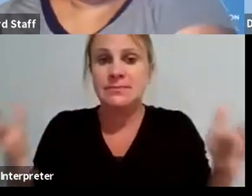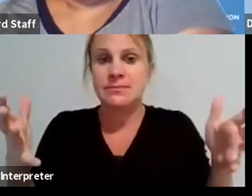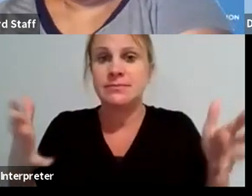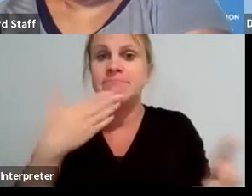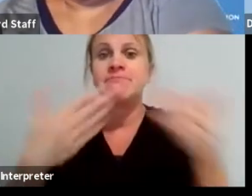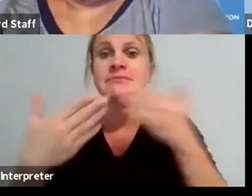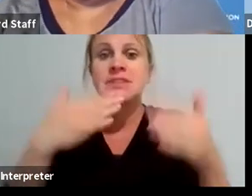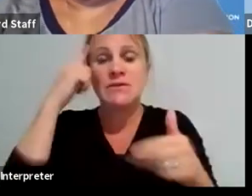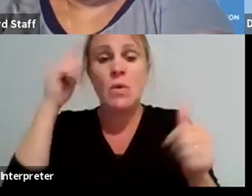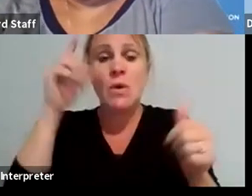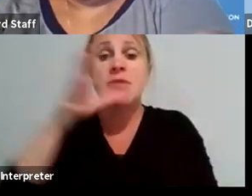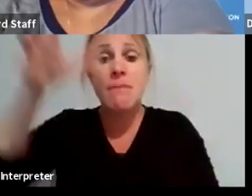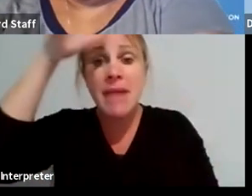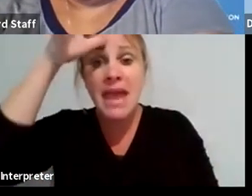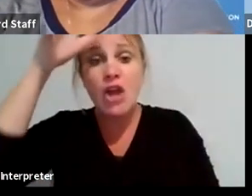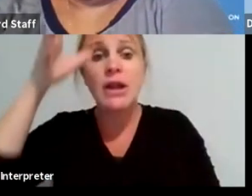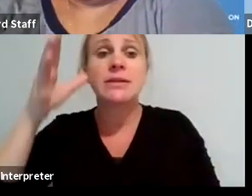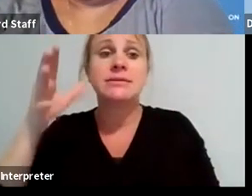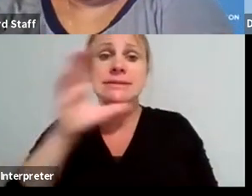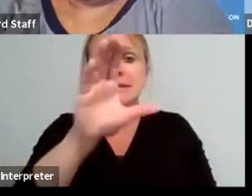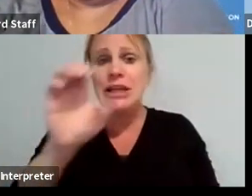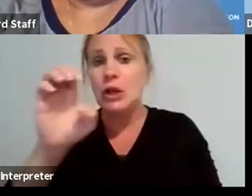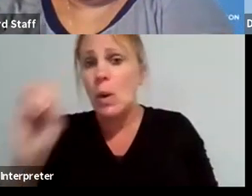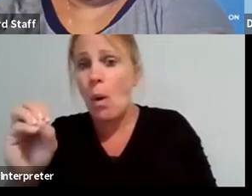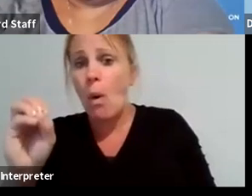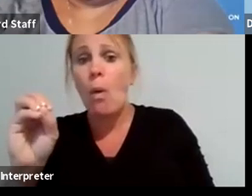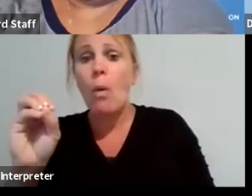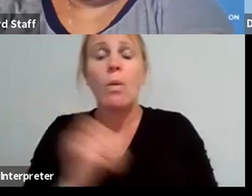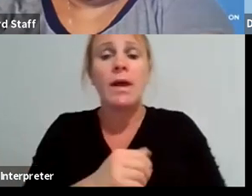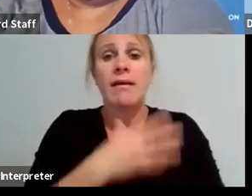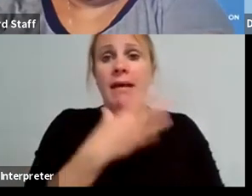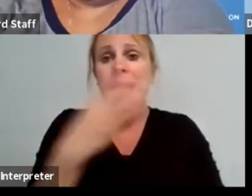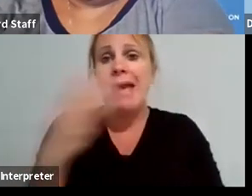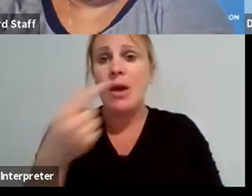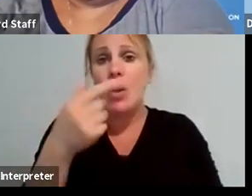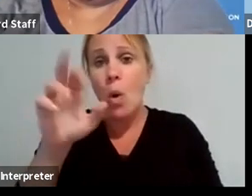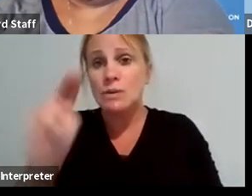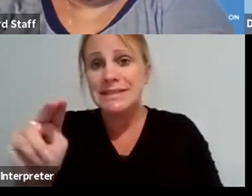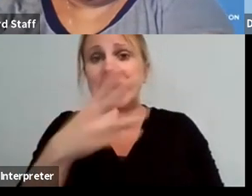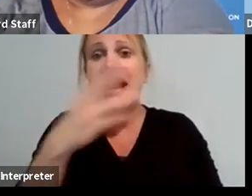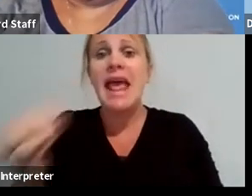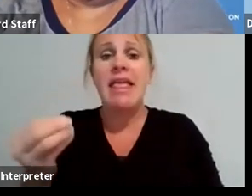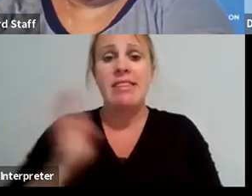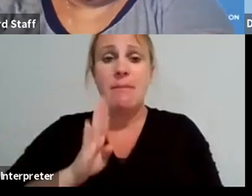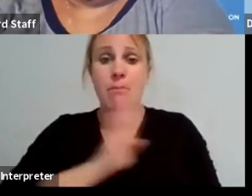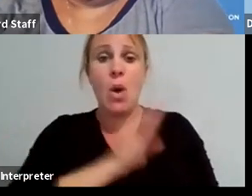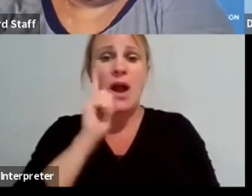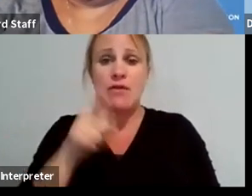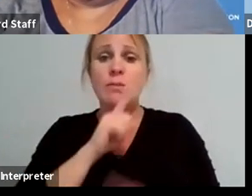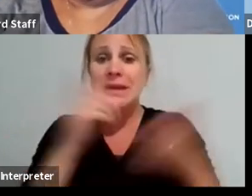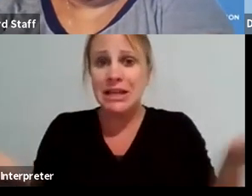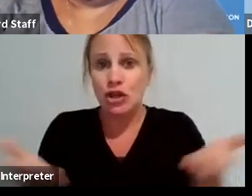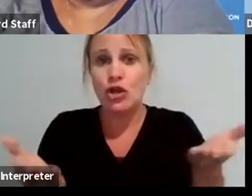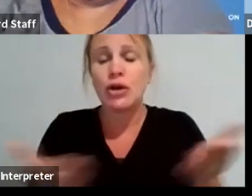all parents, stakeholders, CEO Colt Golson, and the Prince George's County School Board for your presence. As a